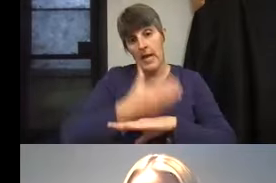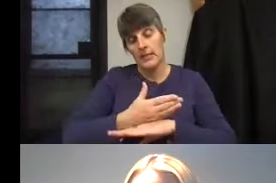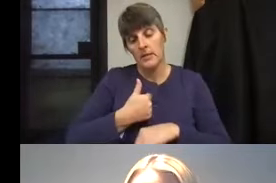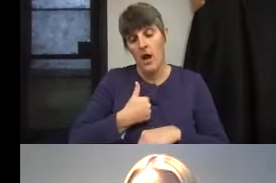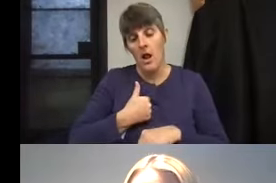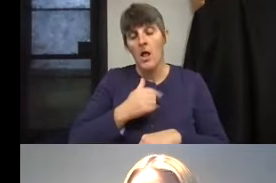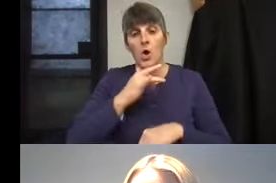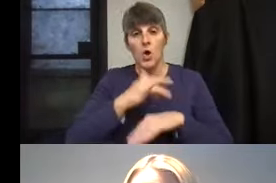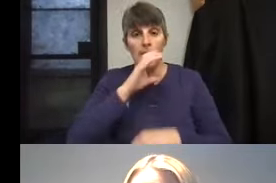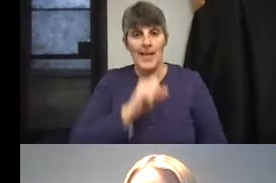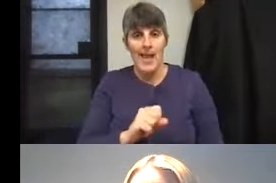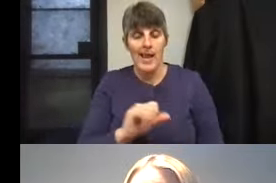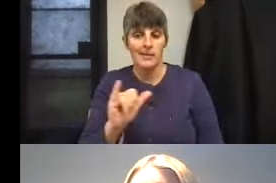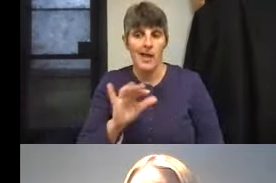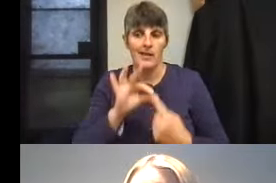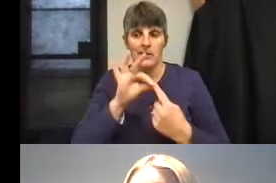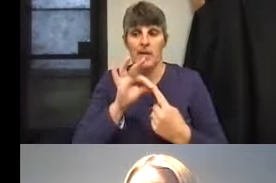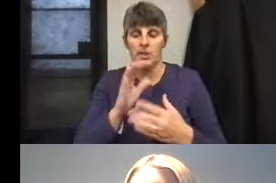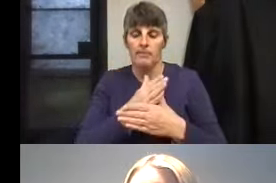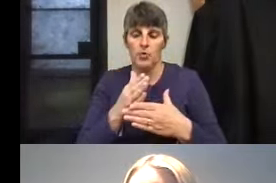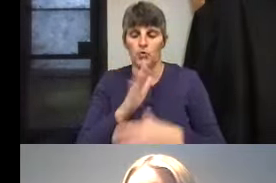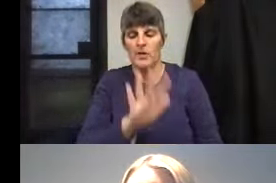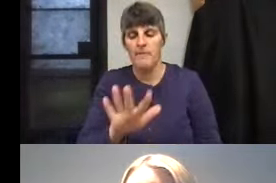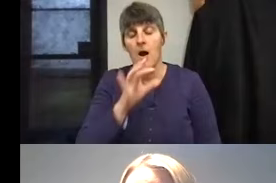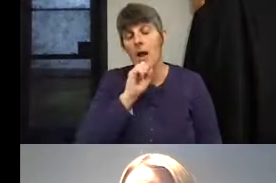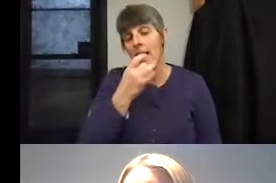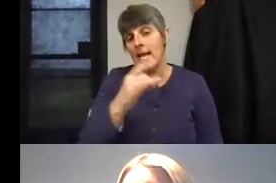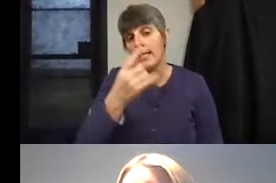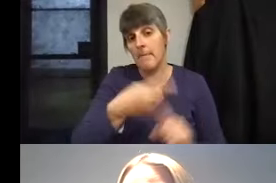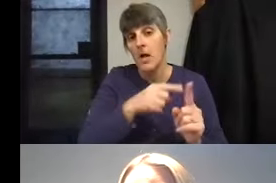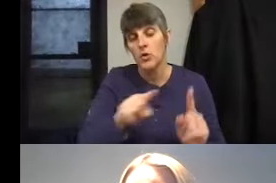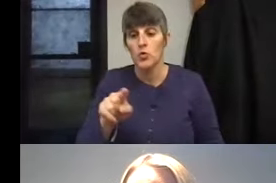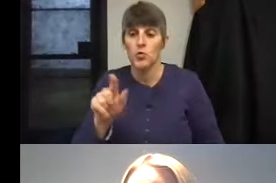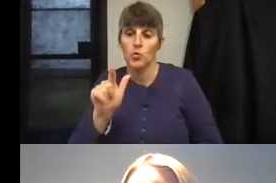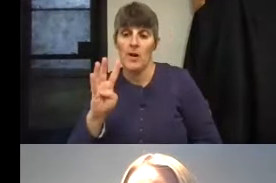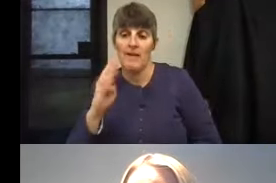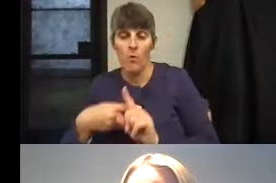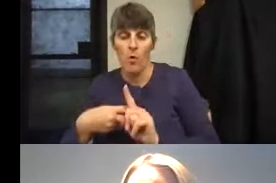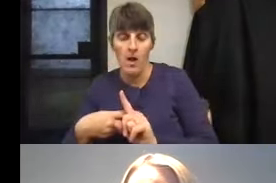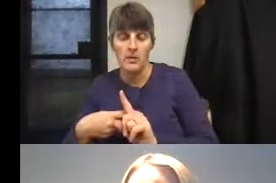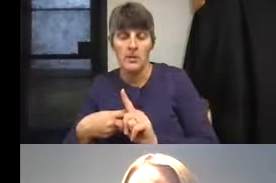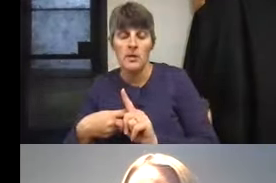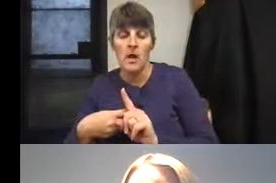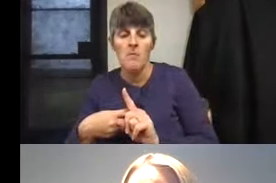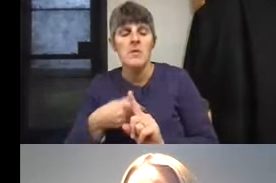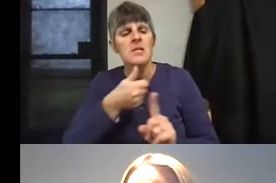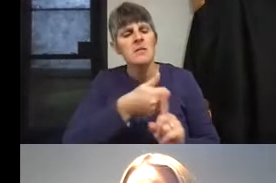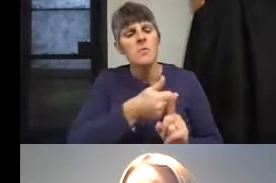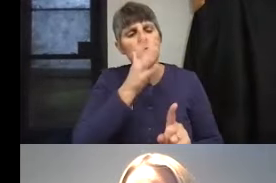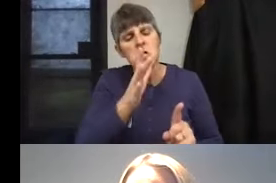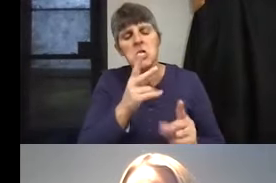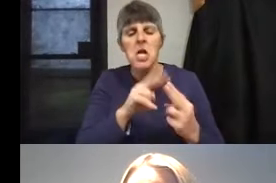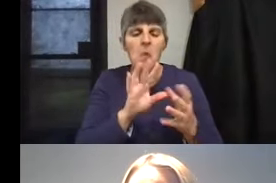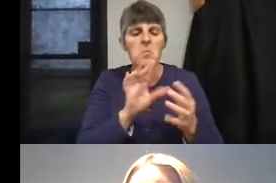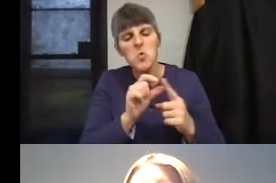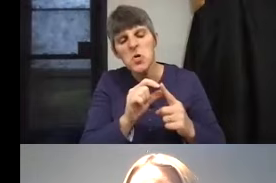an early age, like especially in between about 18 months to 24 months, he would say like a couple words, like